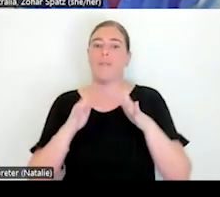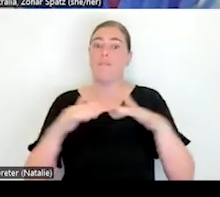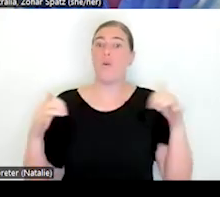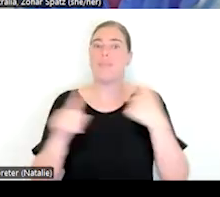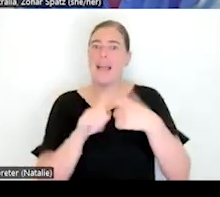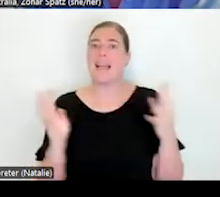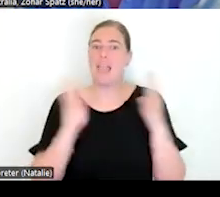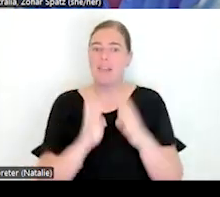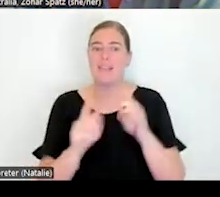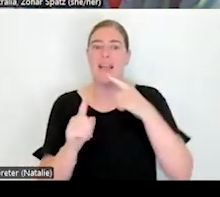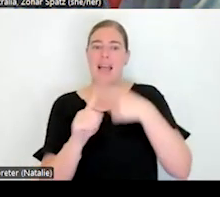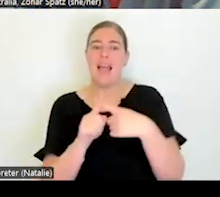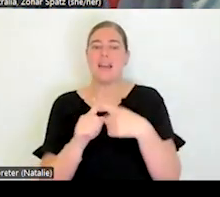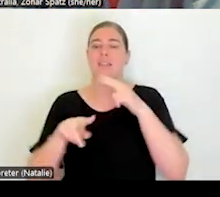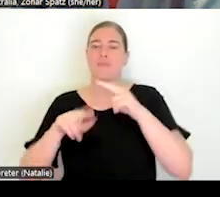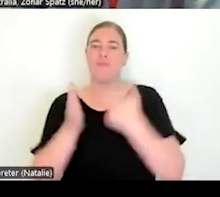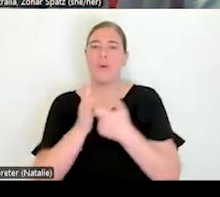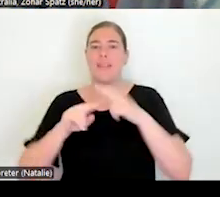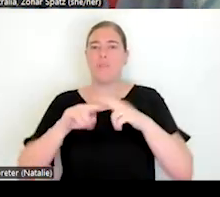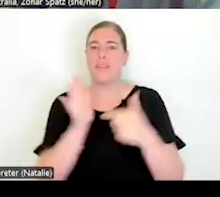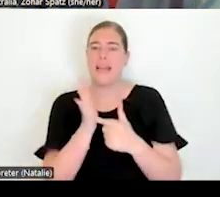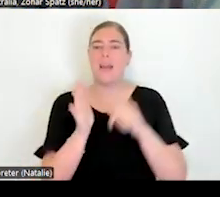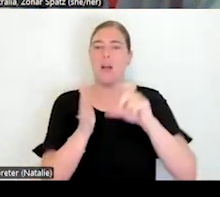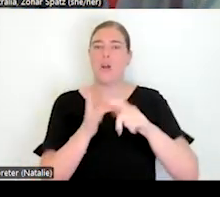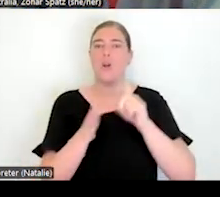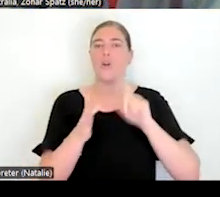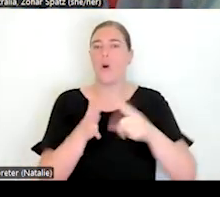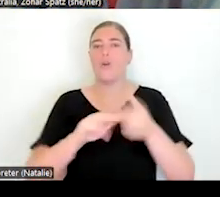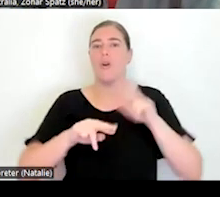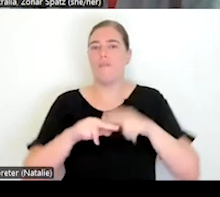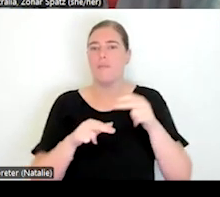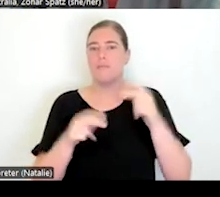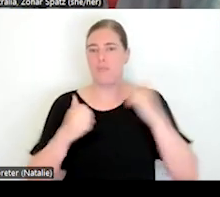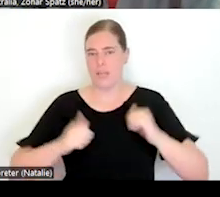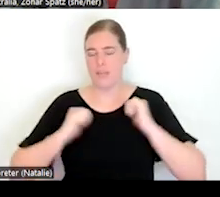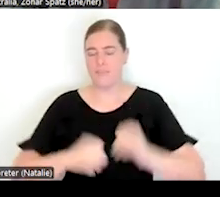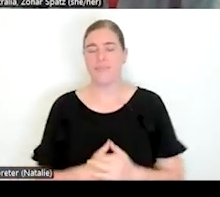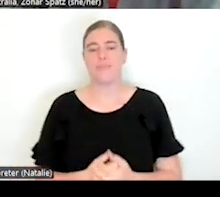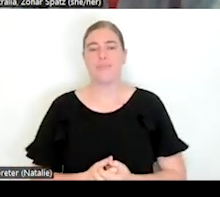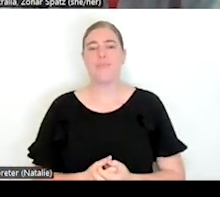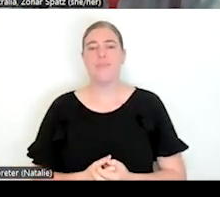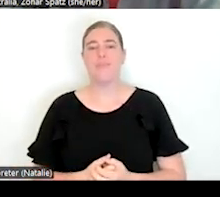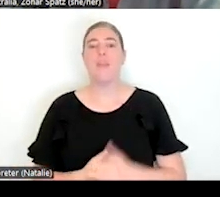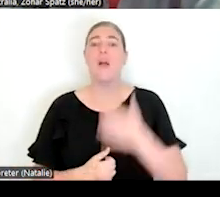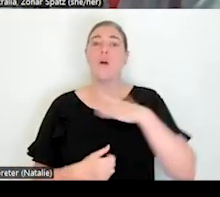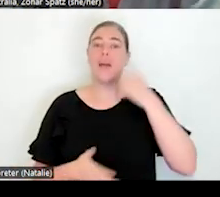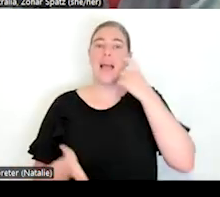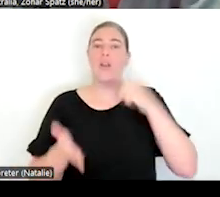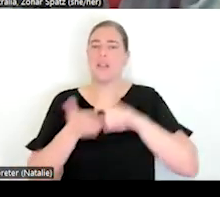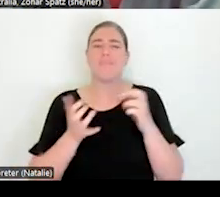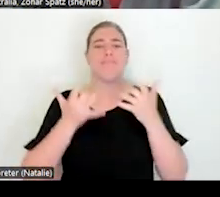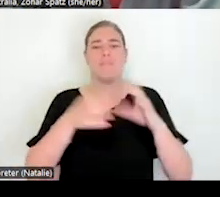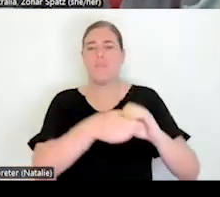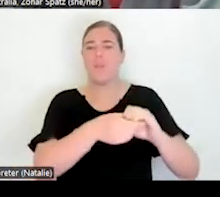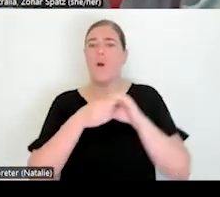for the Code of Practice. I'd like to acknowledge the many traditional custodians of country throughout Australia and honour